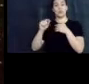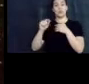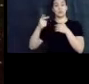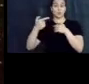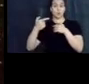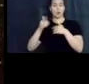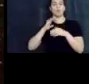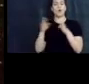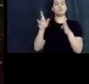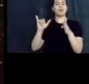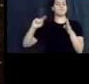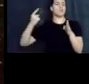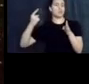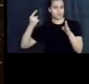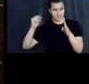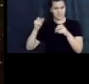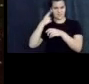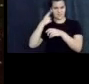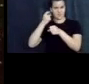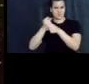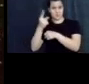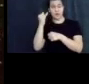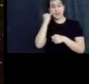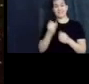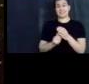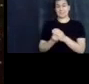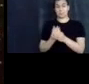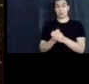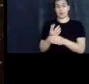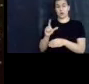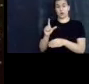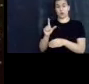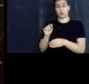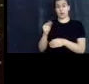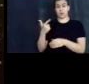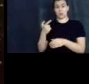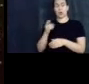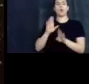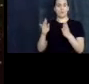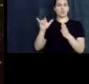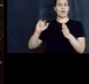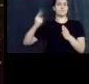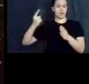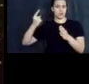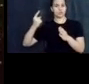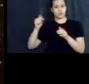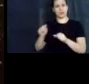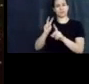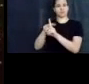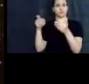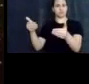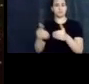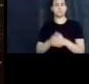you're interested in applying for spring 2021, that will also open up July 1st. We are typically pretty quick when it comes